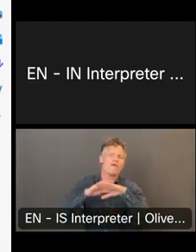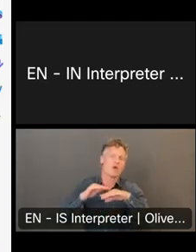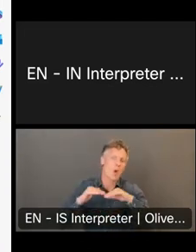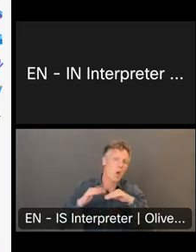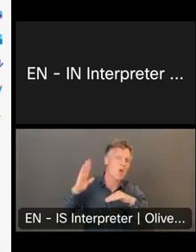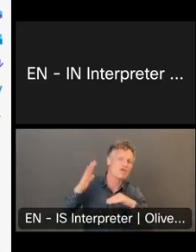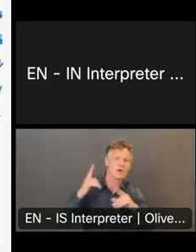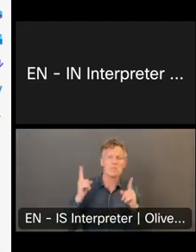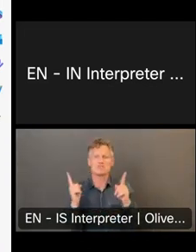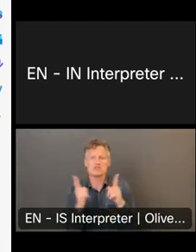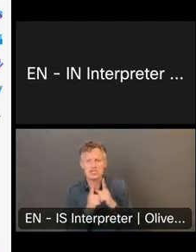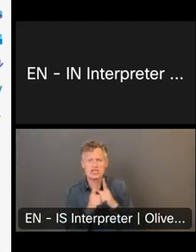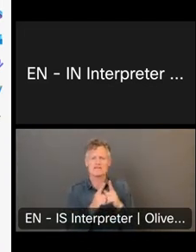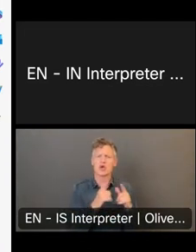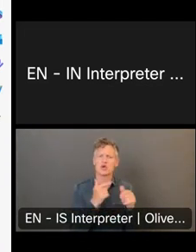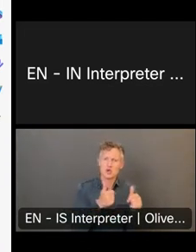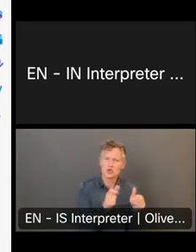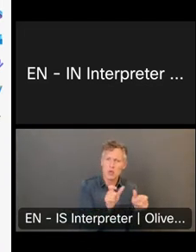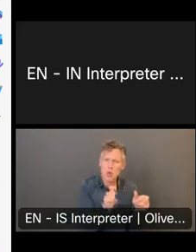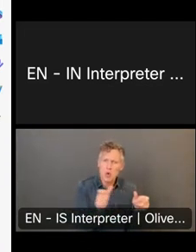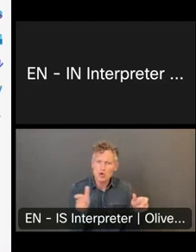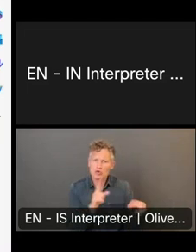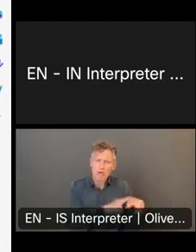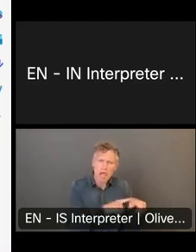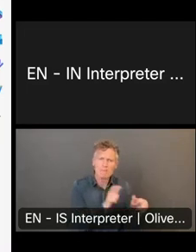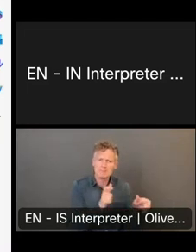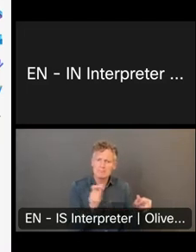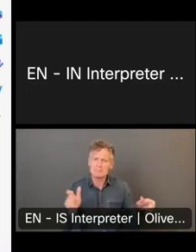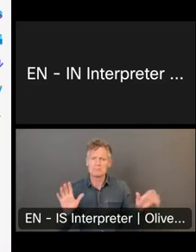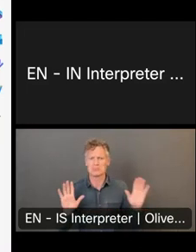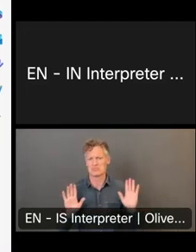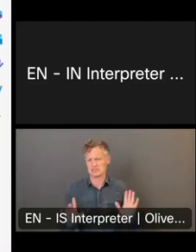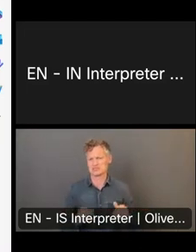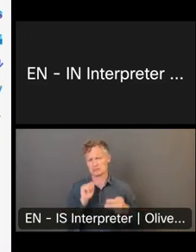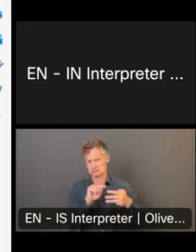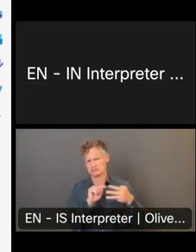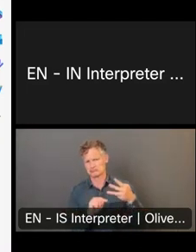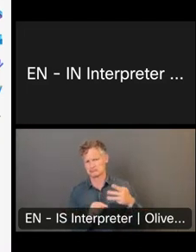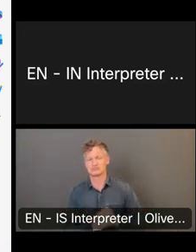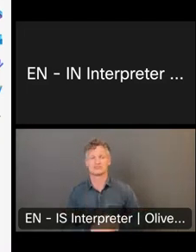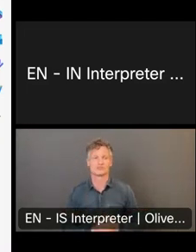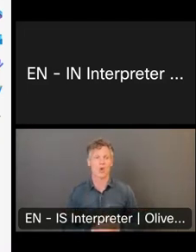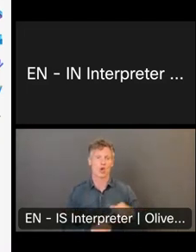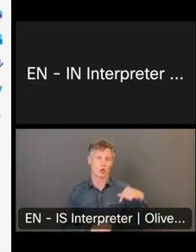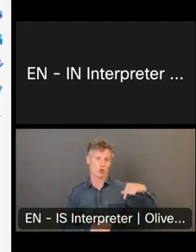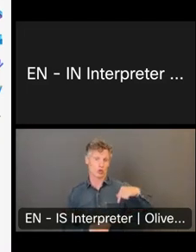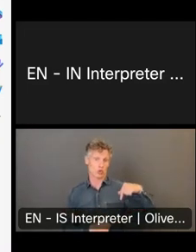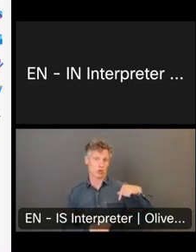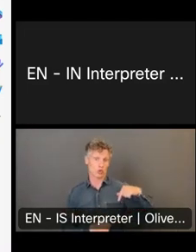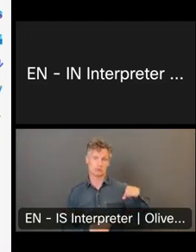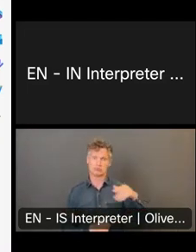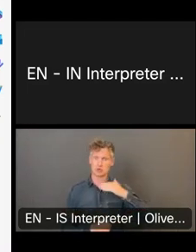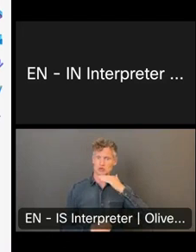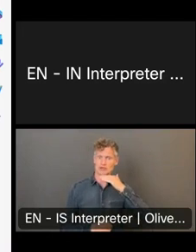be orderly. So the Q principle says make your contribution sufficient, say as much as you can, given both quality and